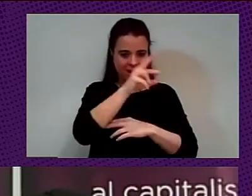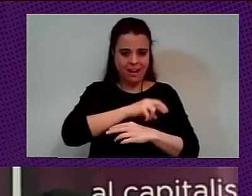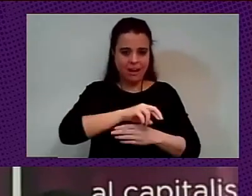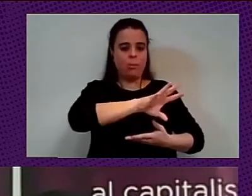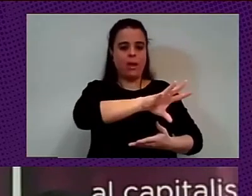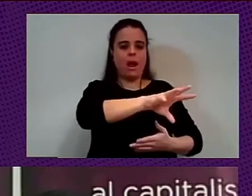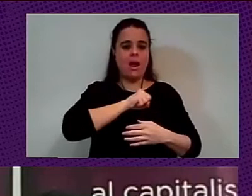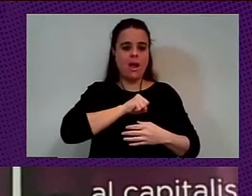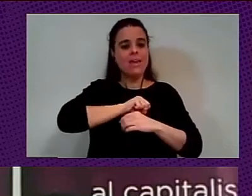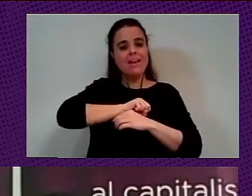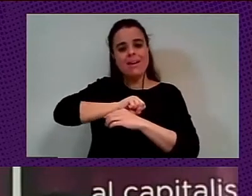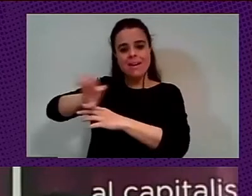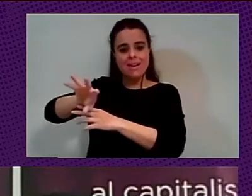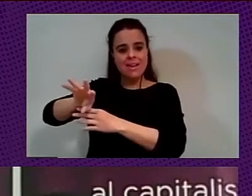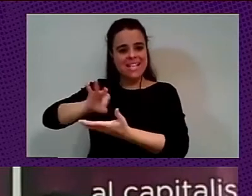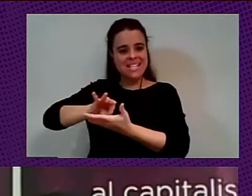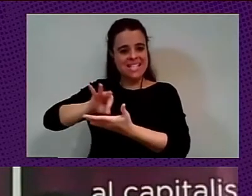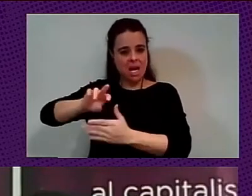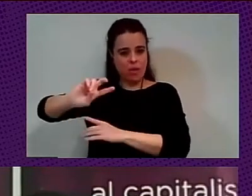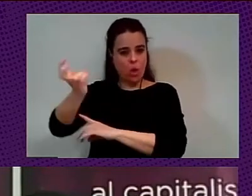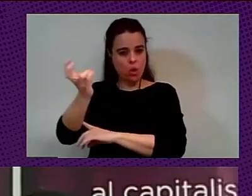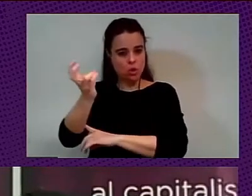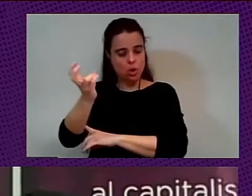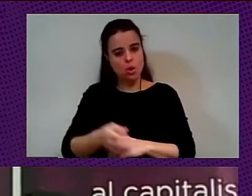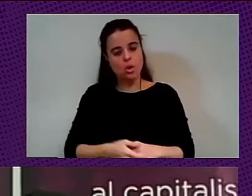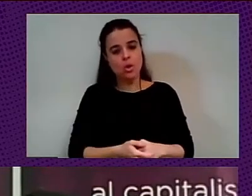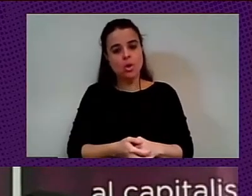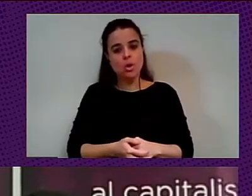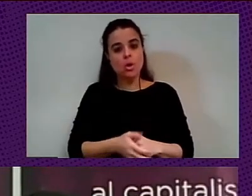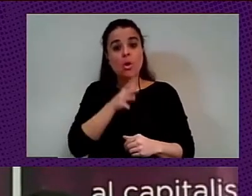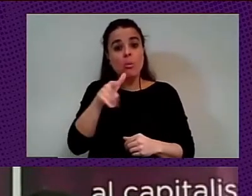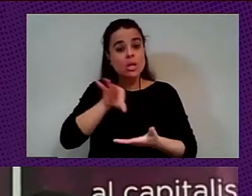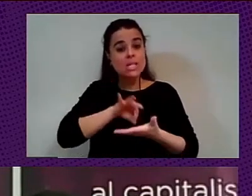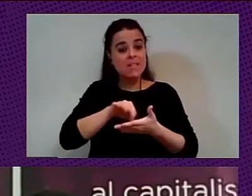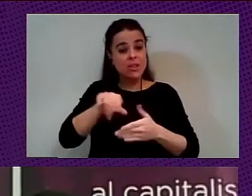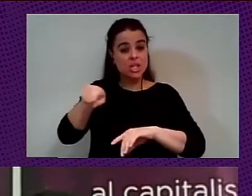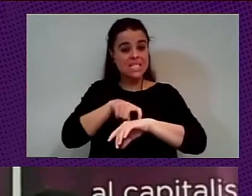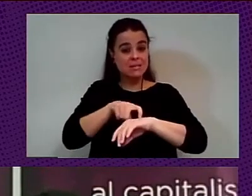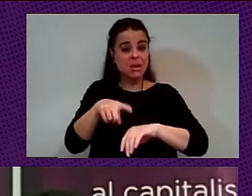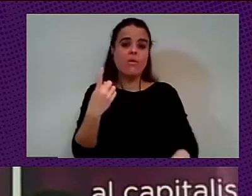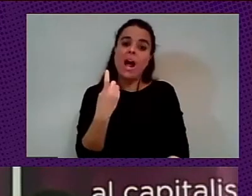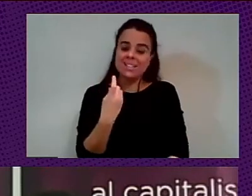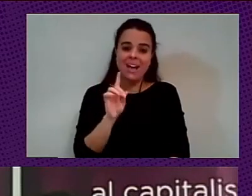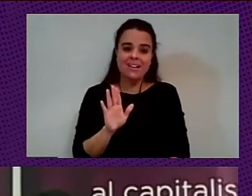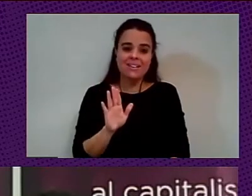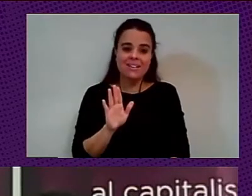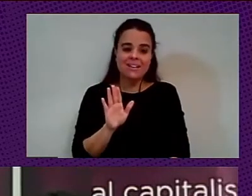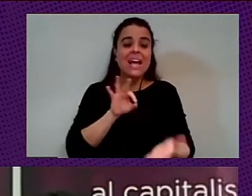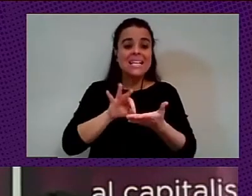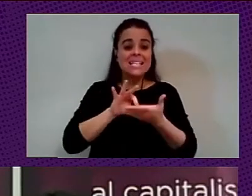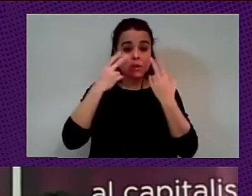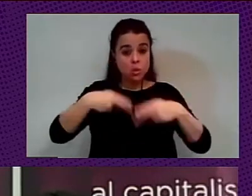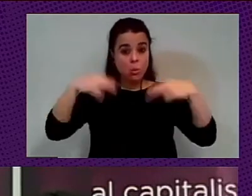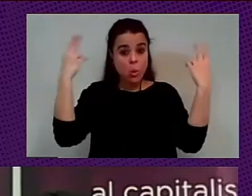non-exploitative corporations. I think if we don't have public alternatives, non-exploitative, non-extractivist alternatives to that, that